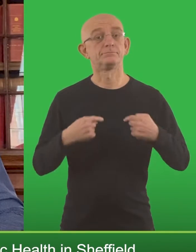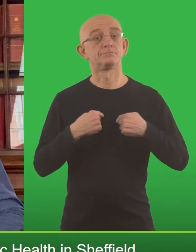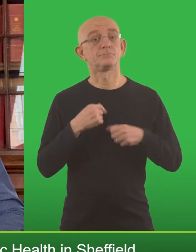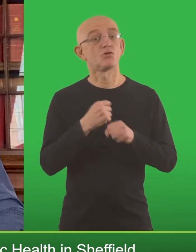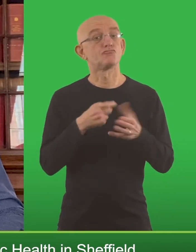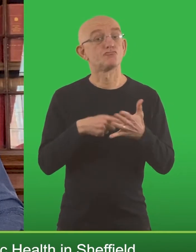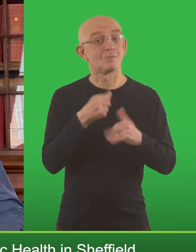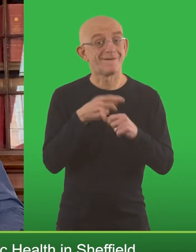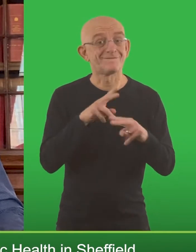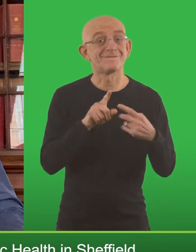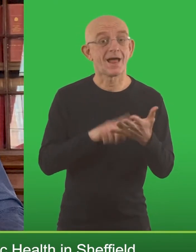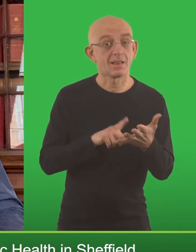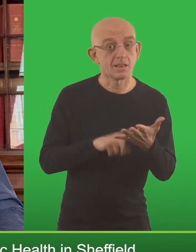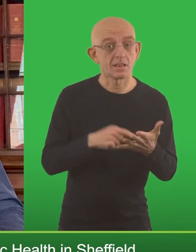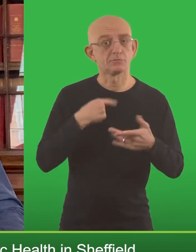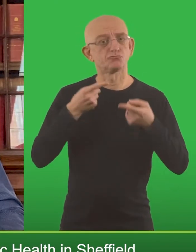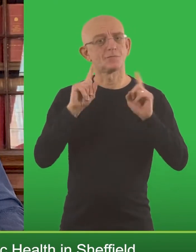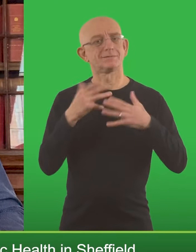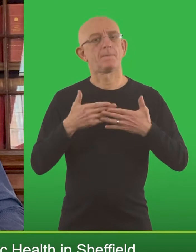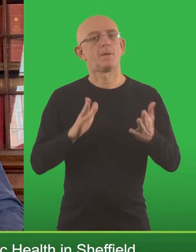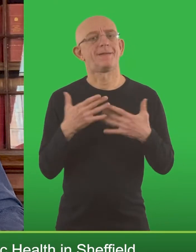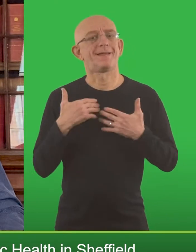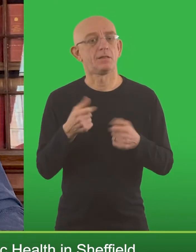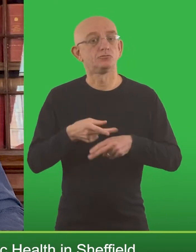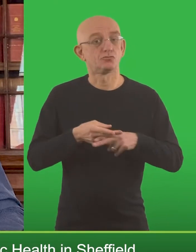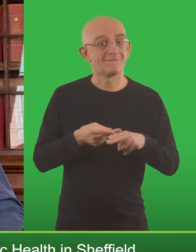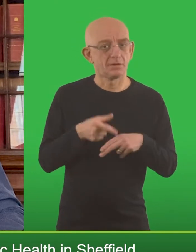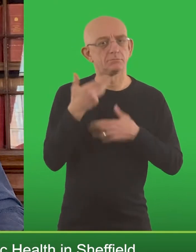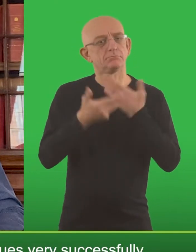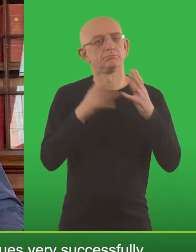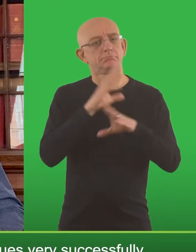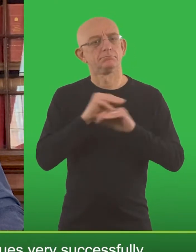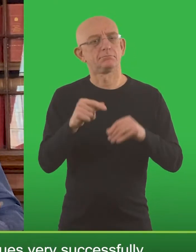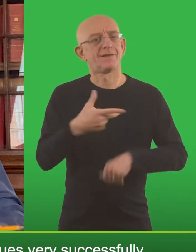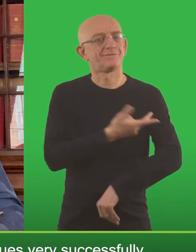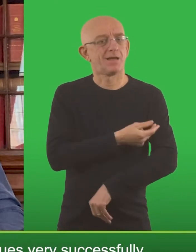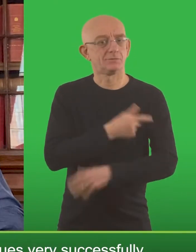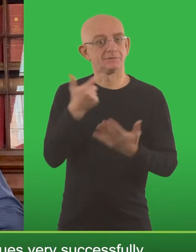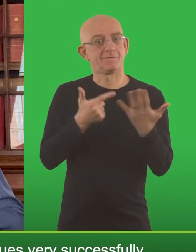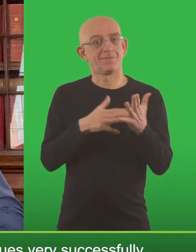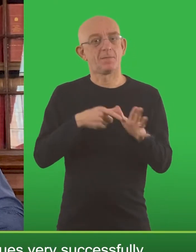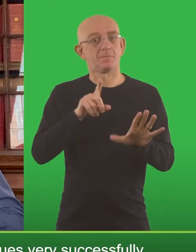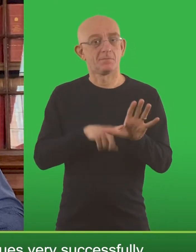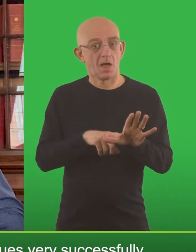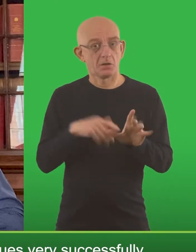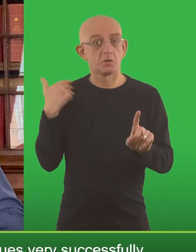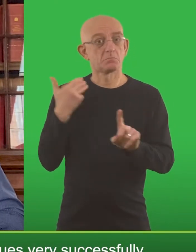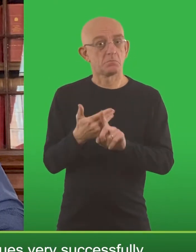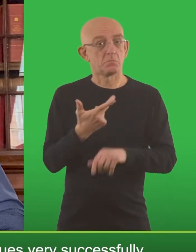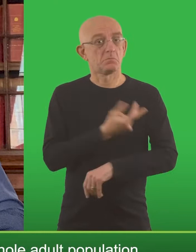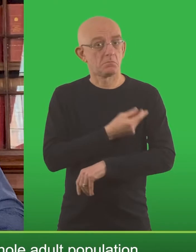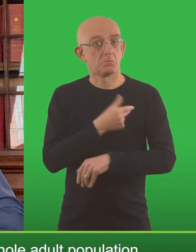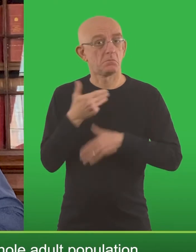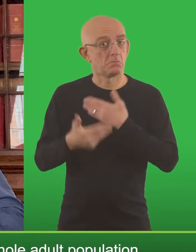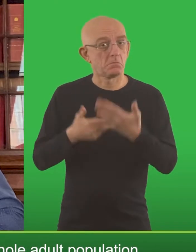Hi, my name is Greg Fell, I'm Director of Public Health at Sheffield. So this is a vaccination update of the 17th of May. So the vaccination programme all up continues very